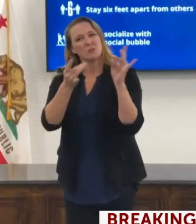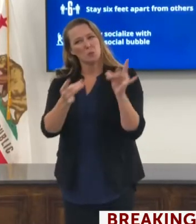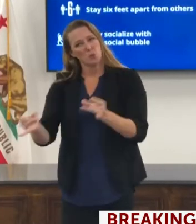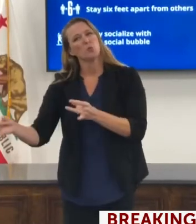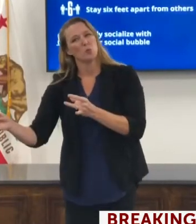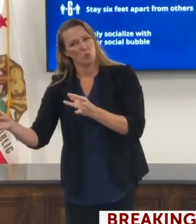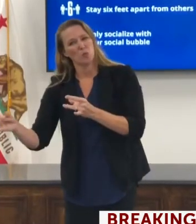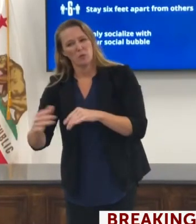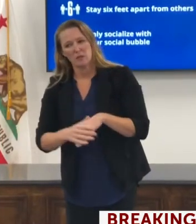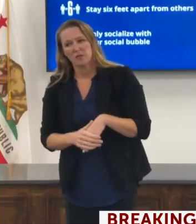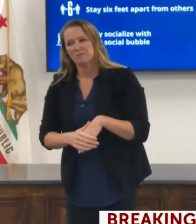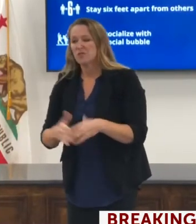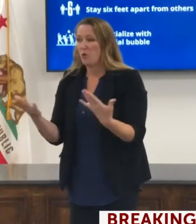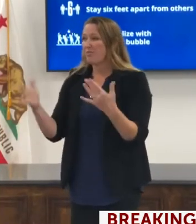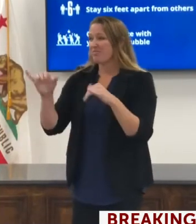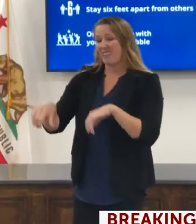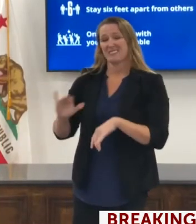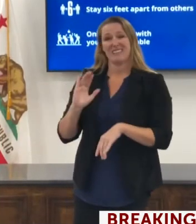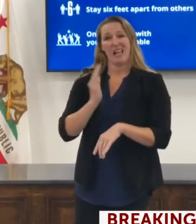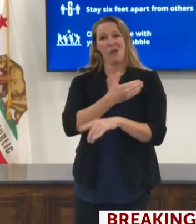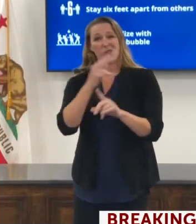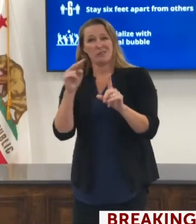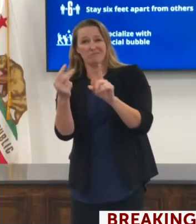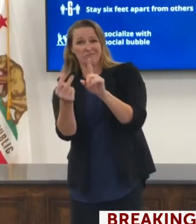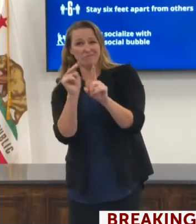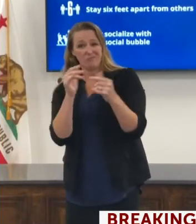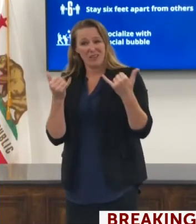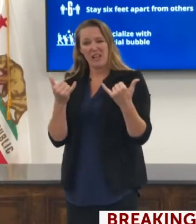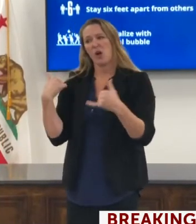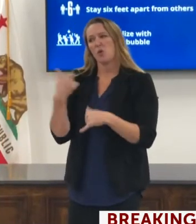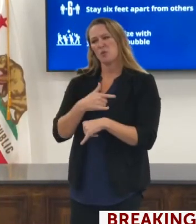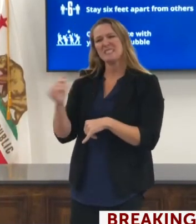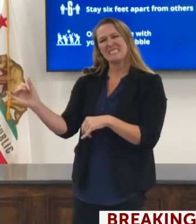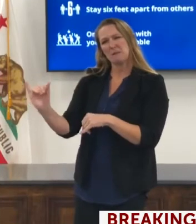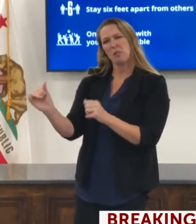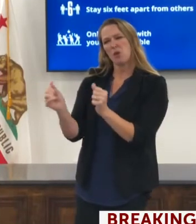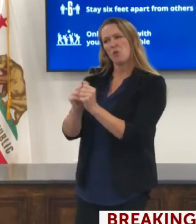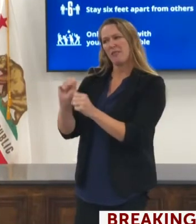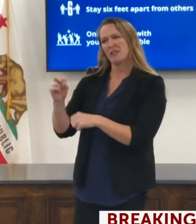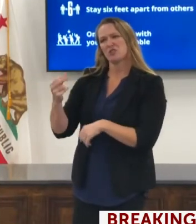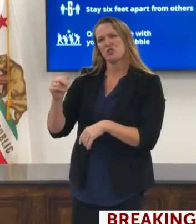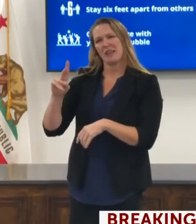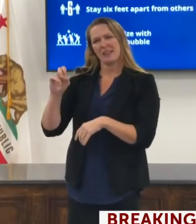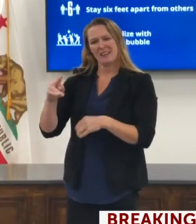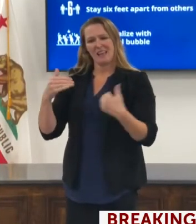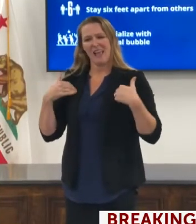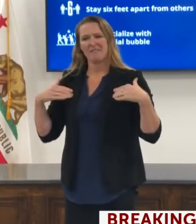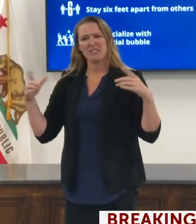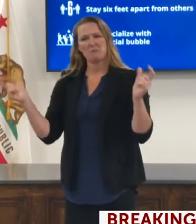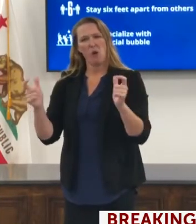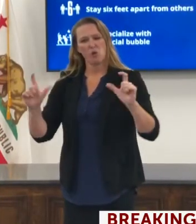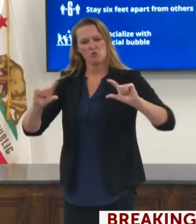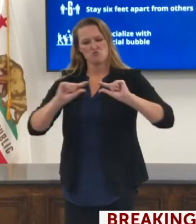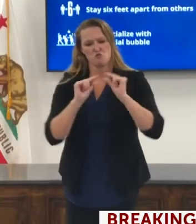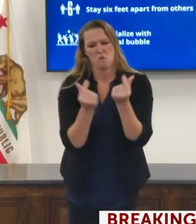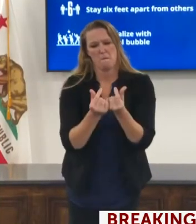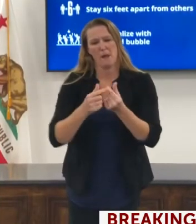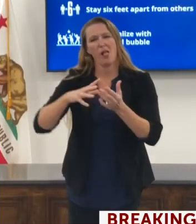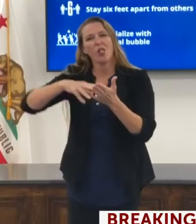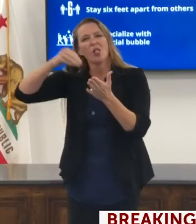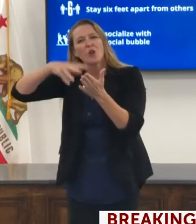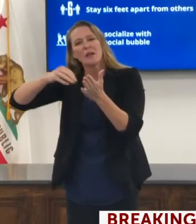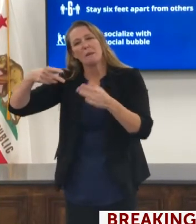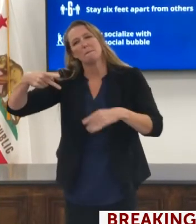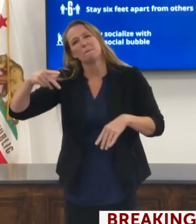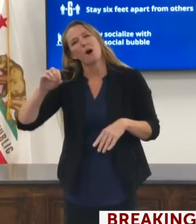and it's similar to where Shandon is with the learning pod model and supporting students through those small group learning pods. And